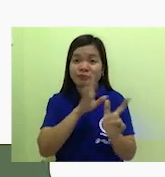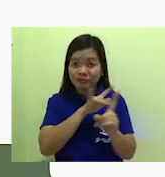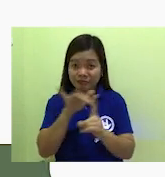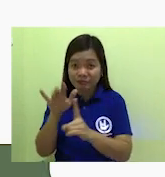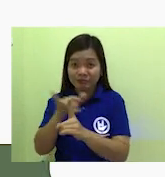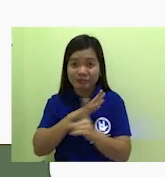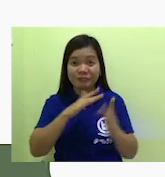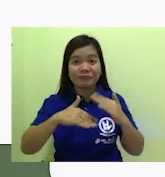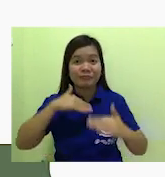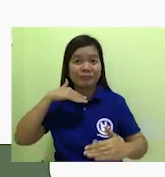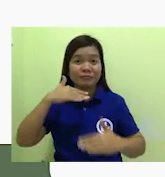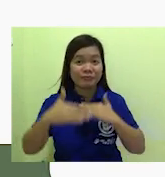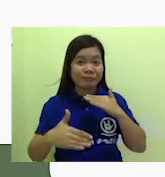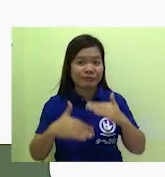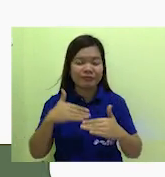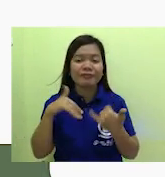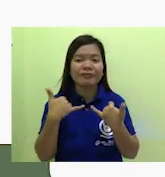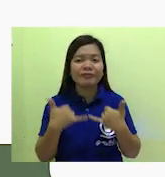the process.